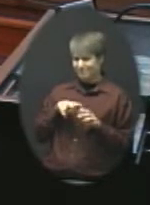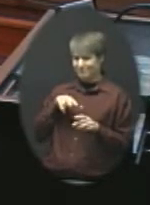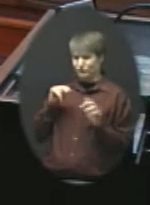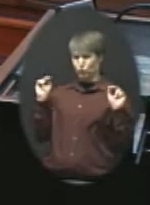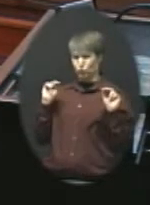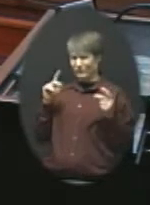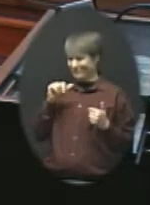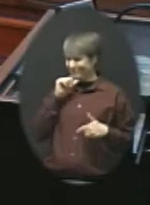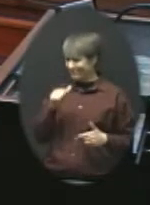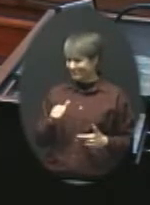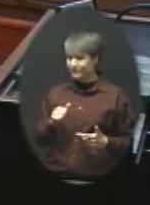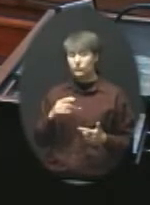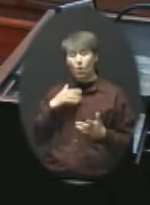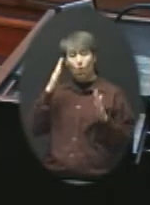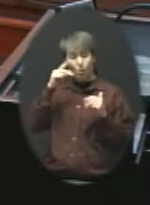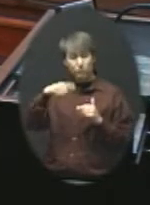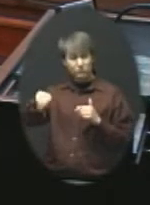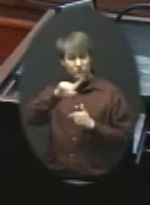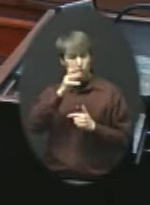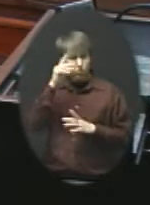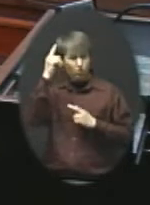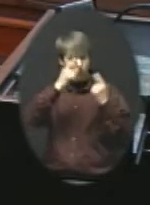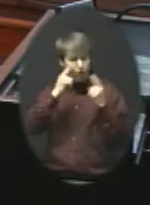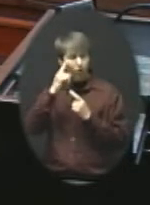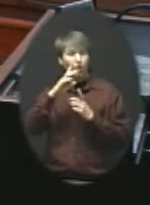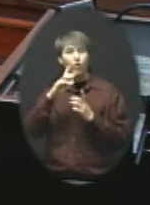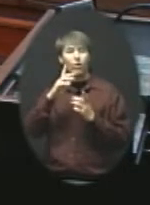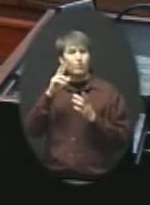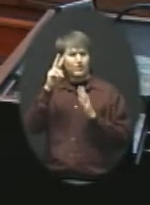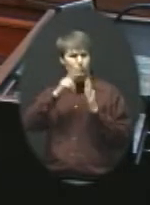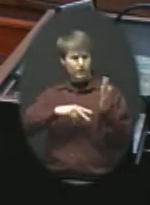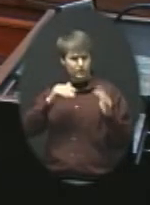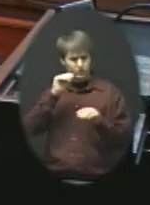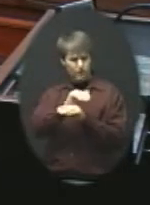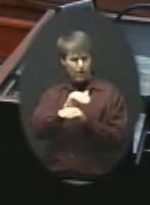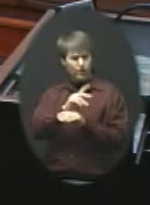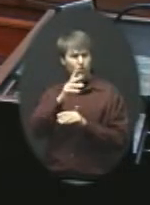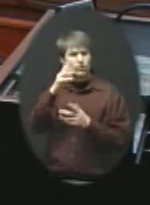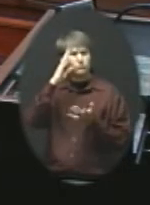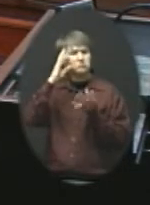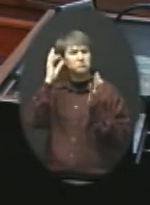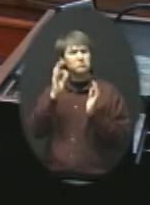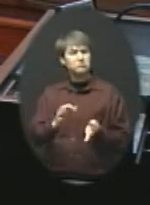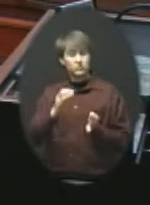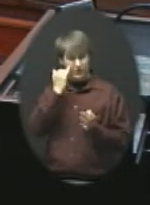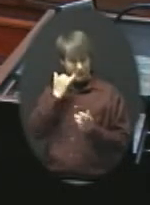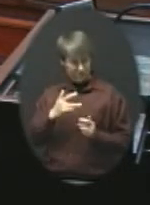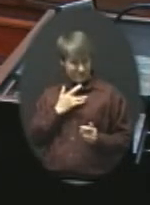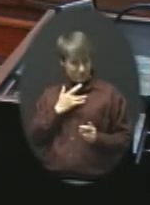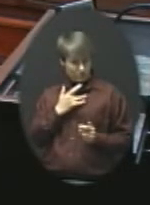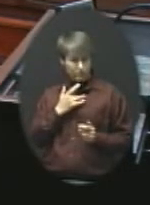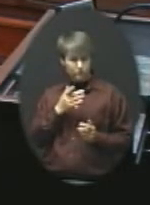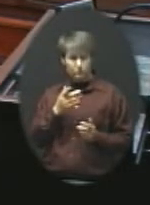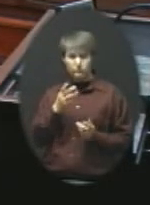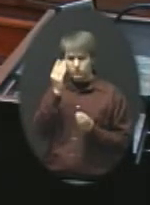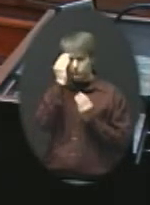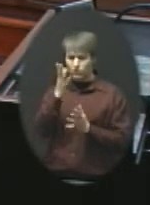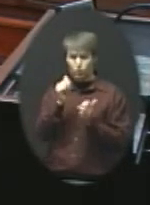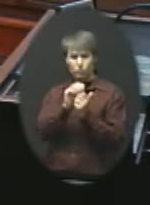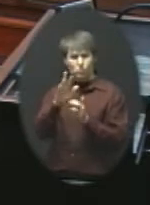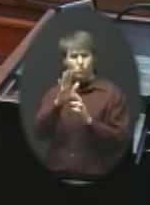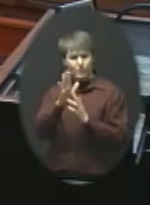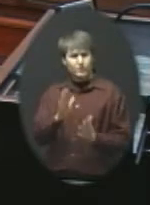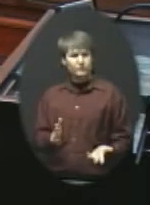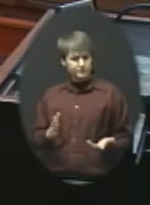that all of you will really take some thought as to what's being read here tonight and come up with your position on it, and if you feel inclined, share that with your